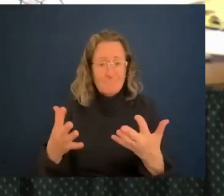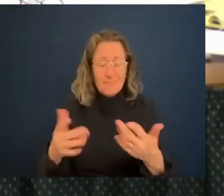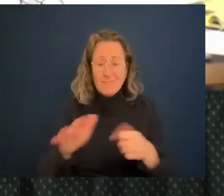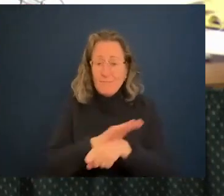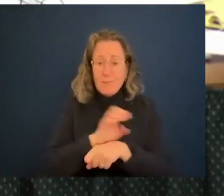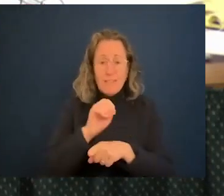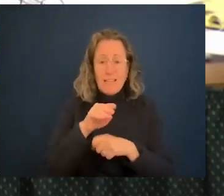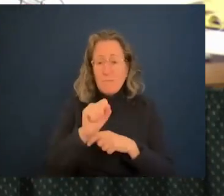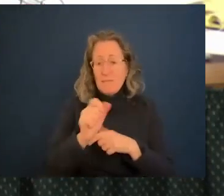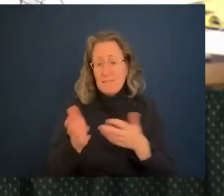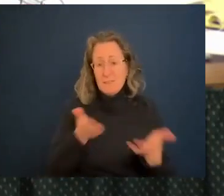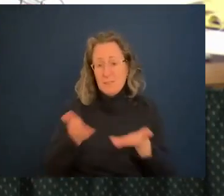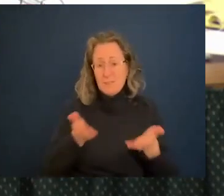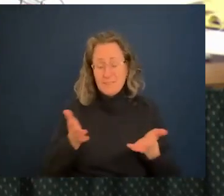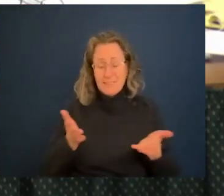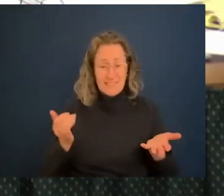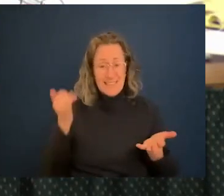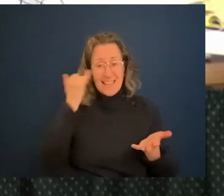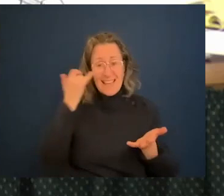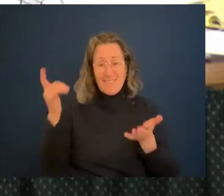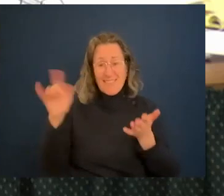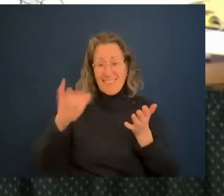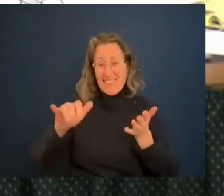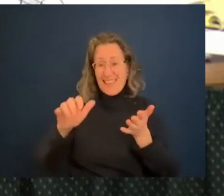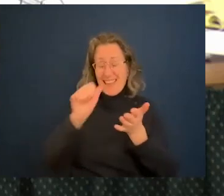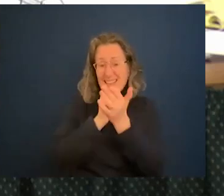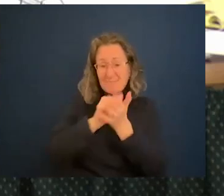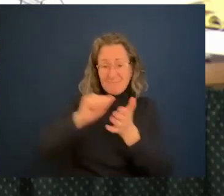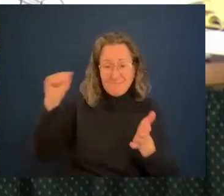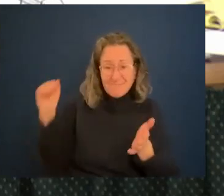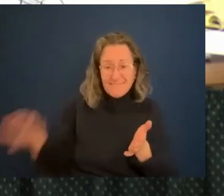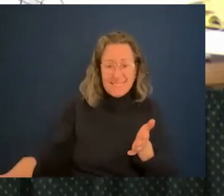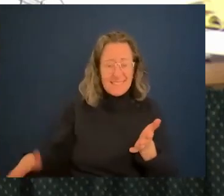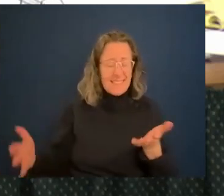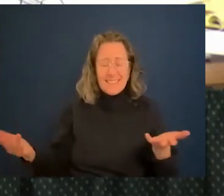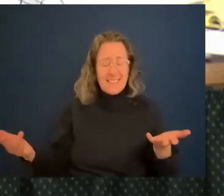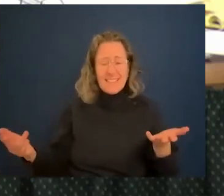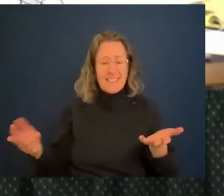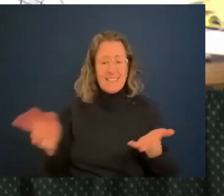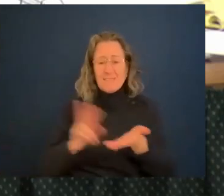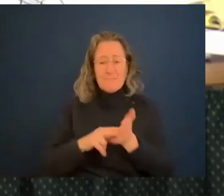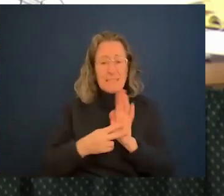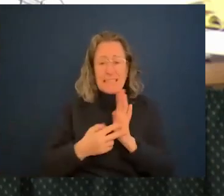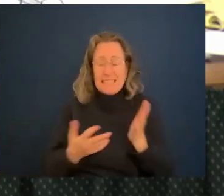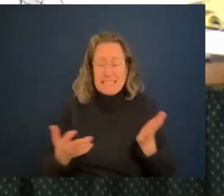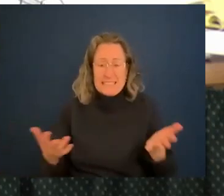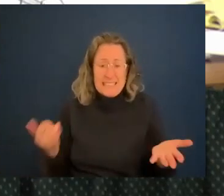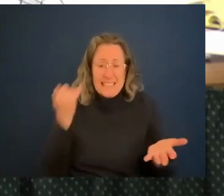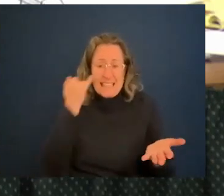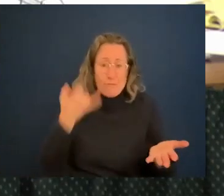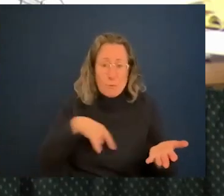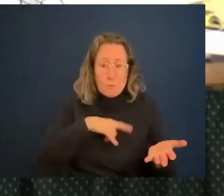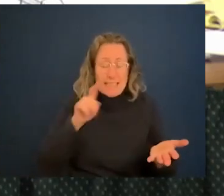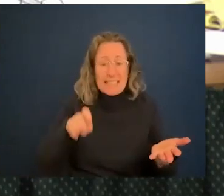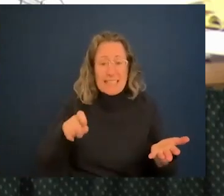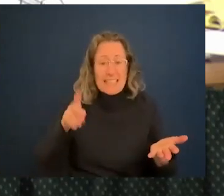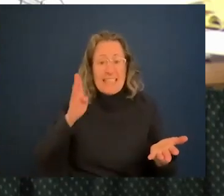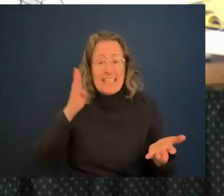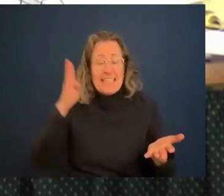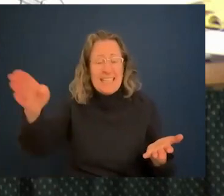is feels like trying to eliminate that as possibility and I'm not I wouldn't be ready to support